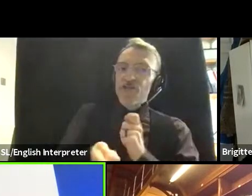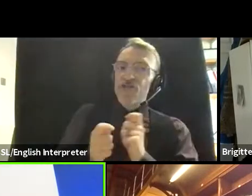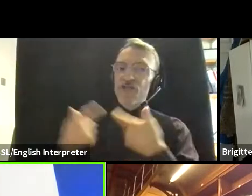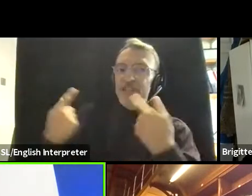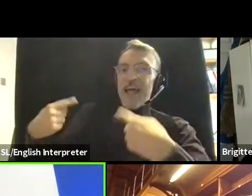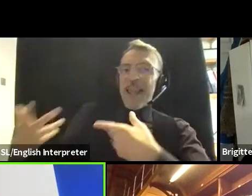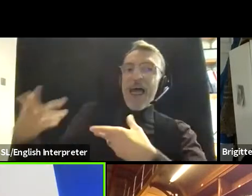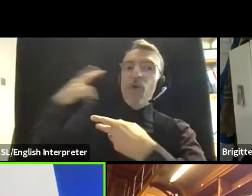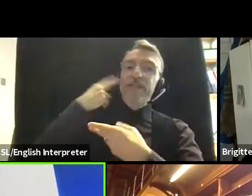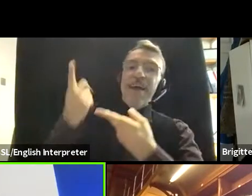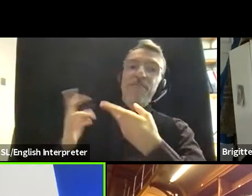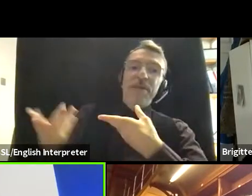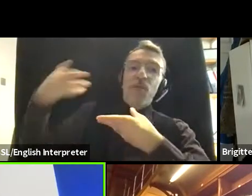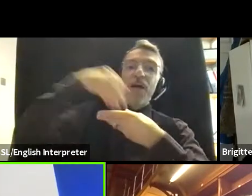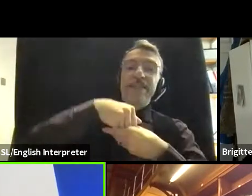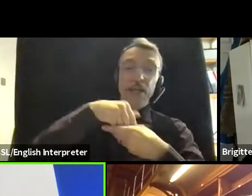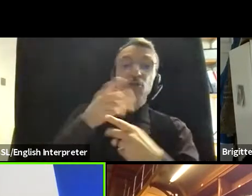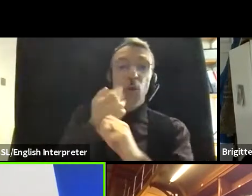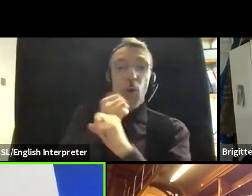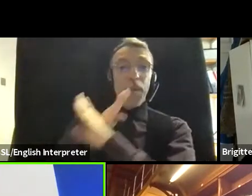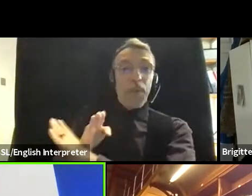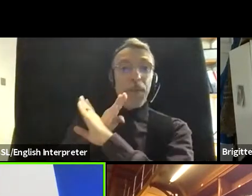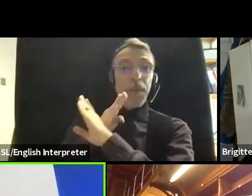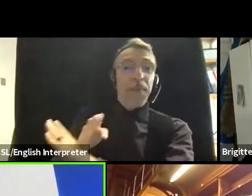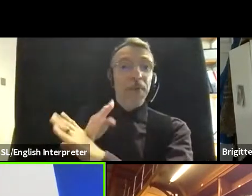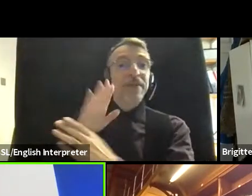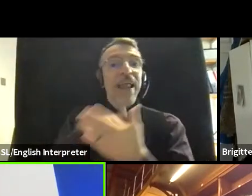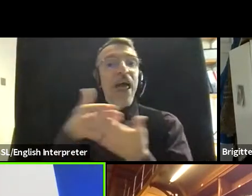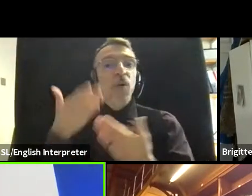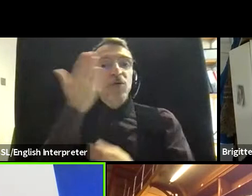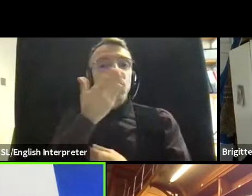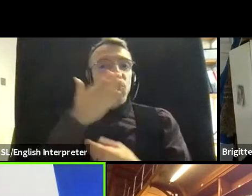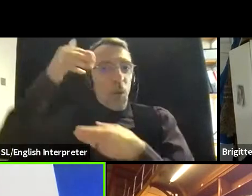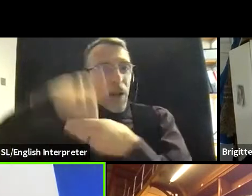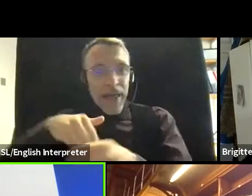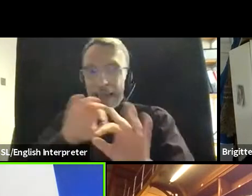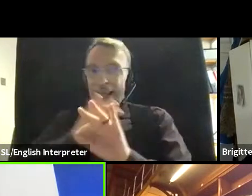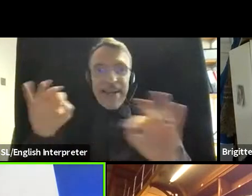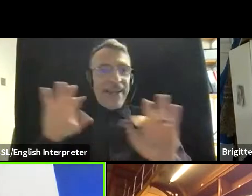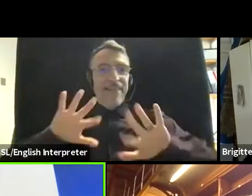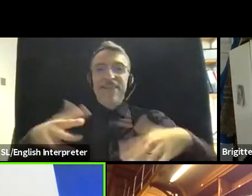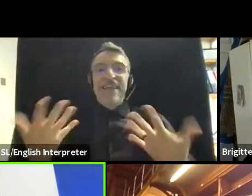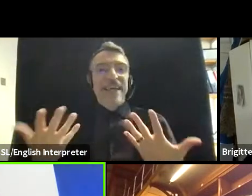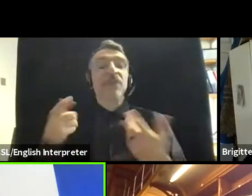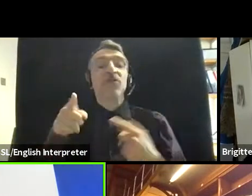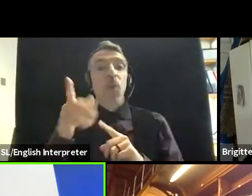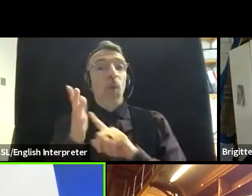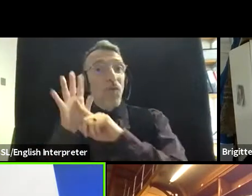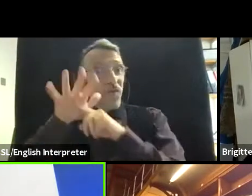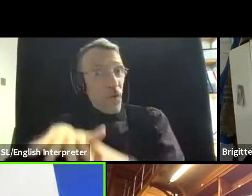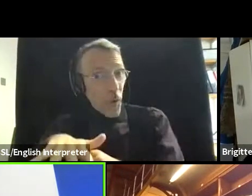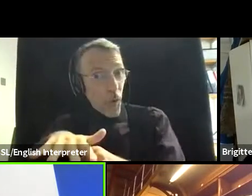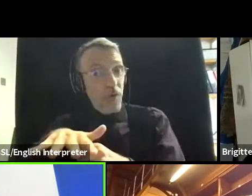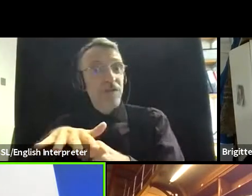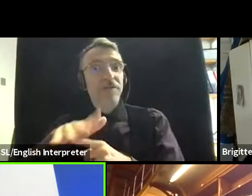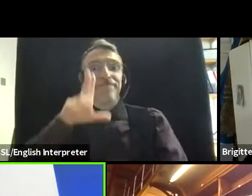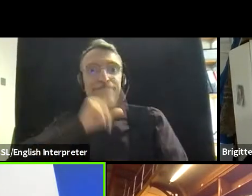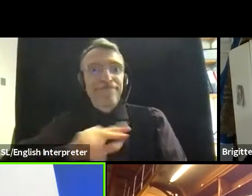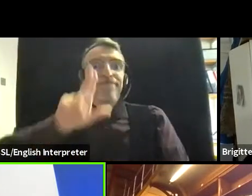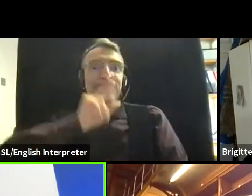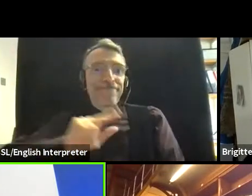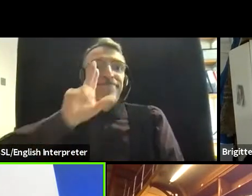denied using sign language at schools, but rather they were forced to vocalize,